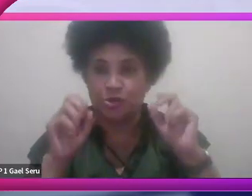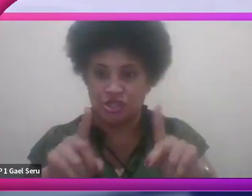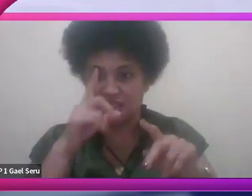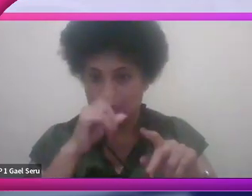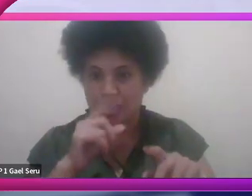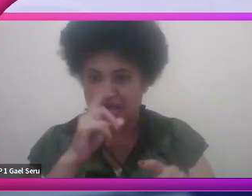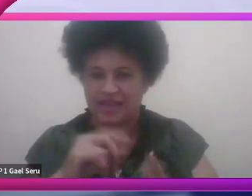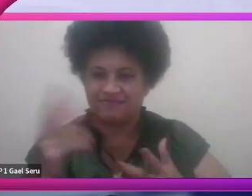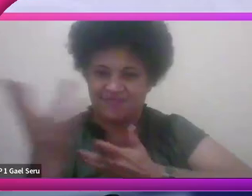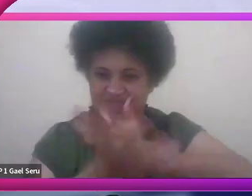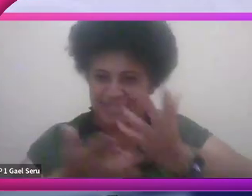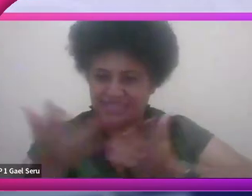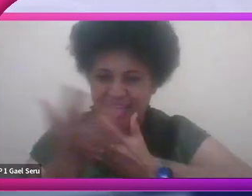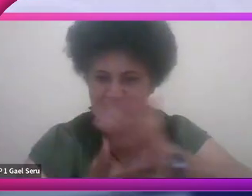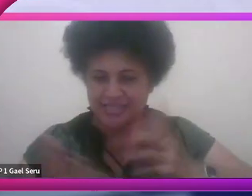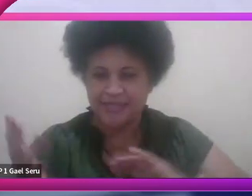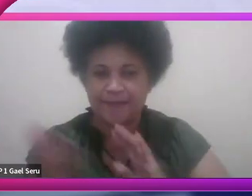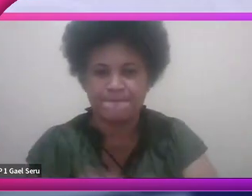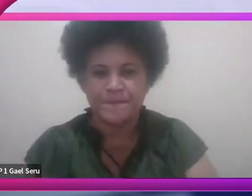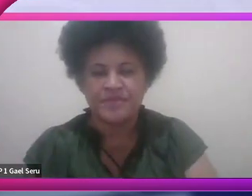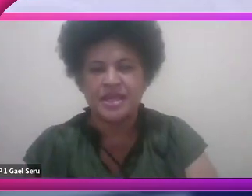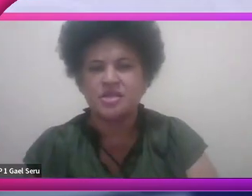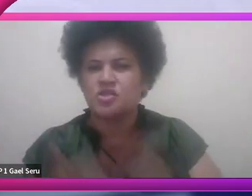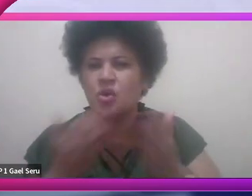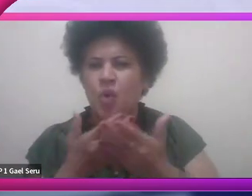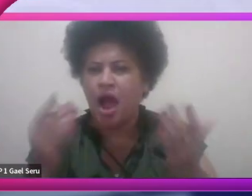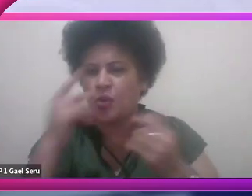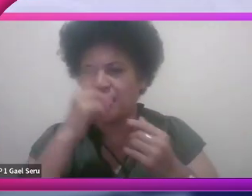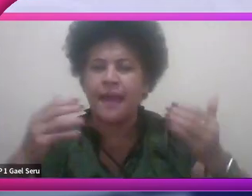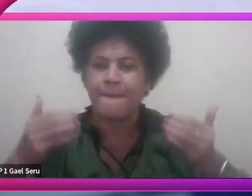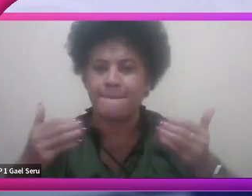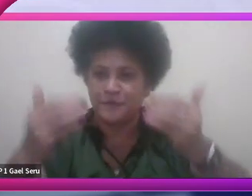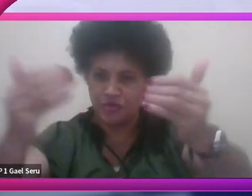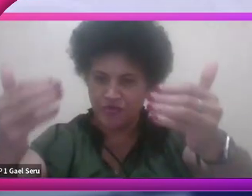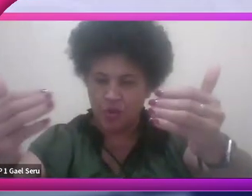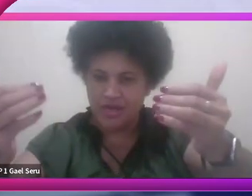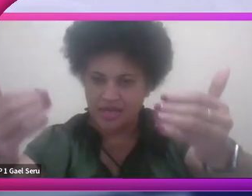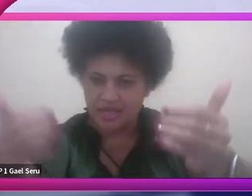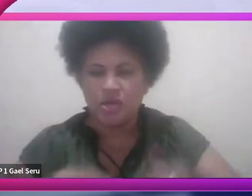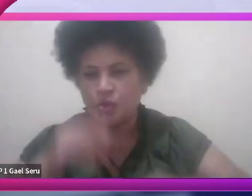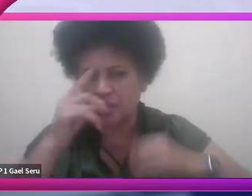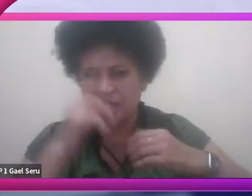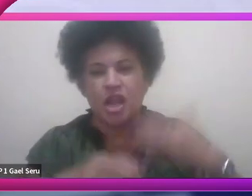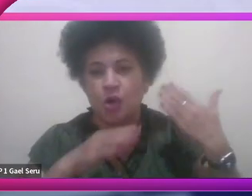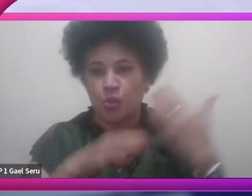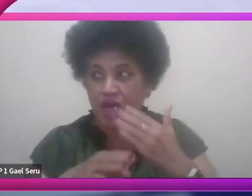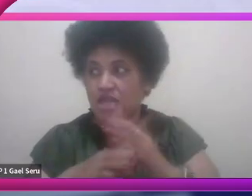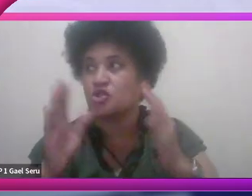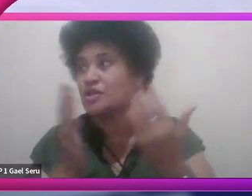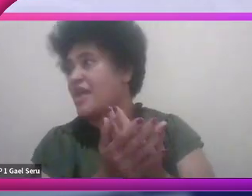then to openly talk, how can we move forwards to this, to work together in the future. That will